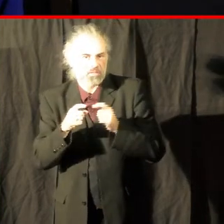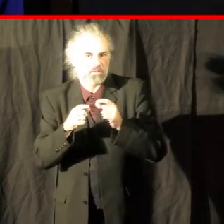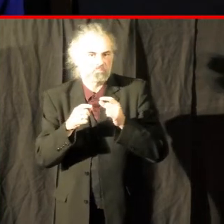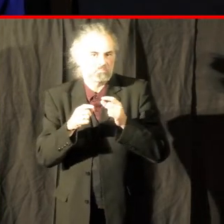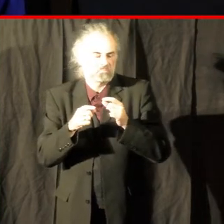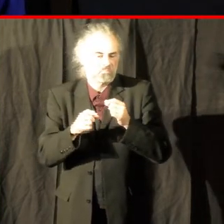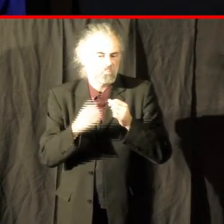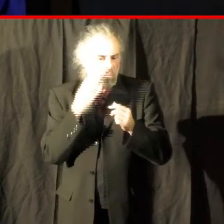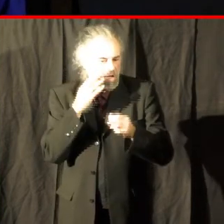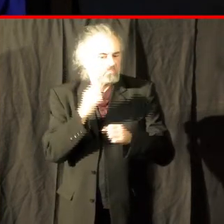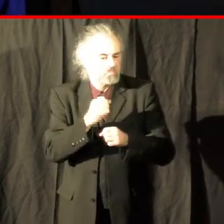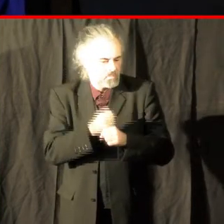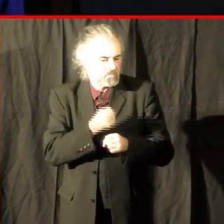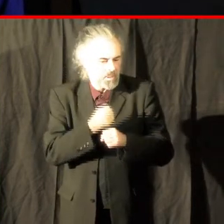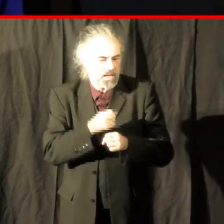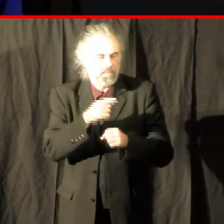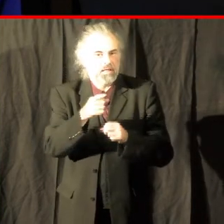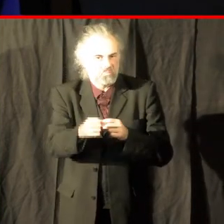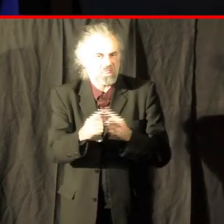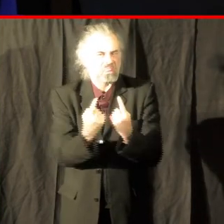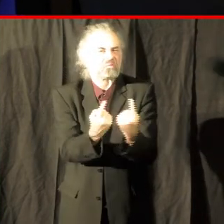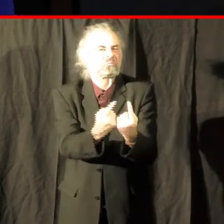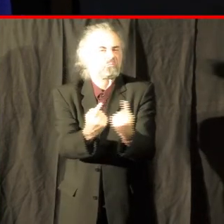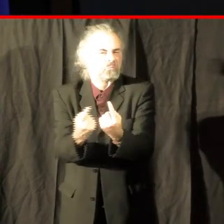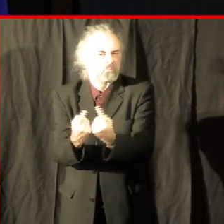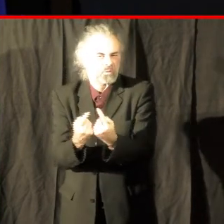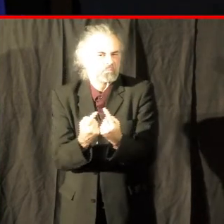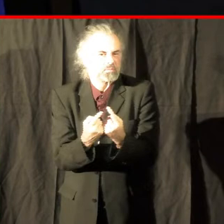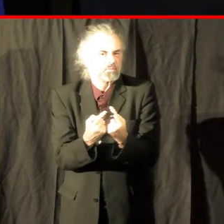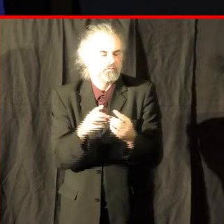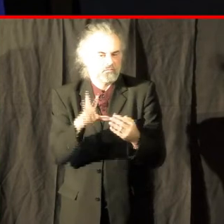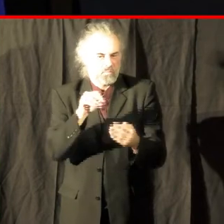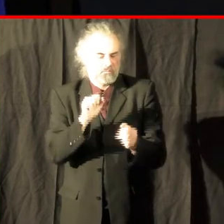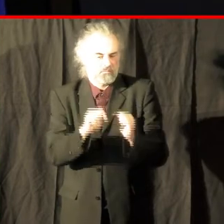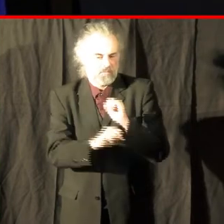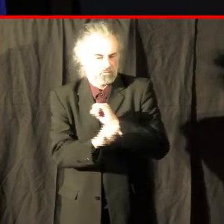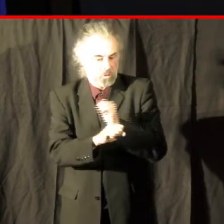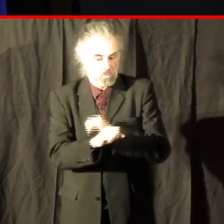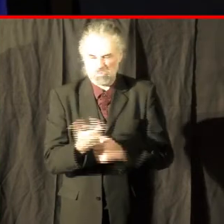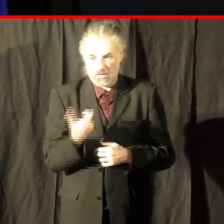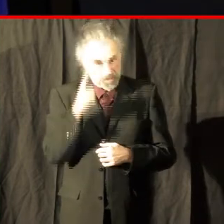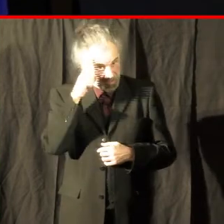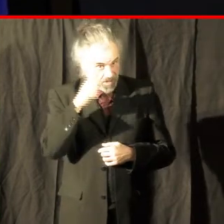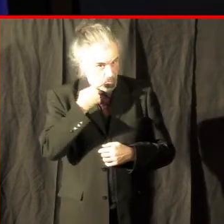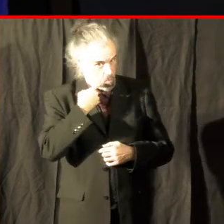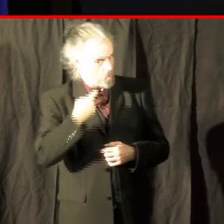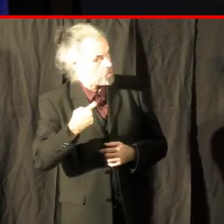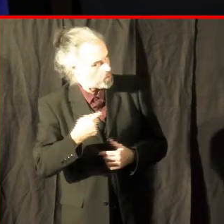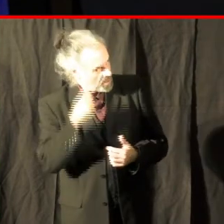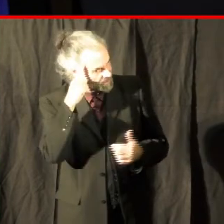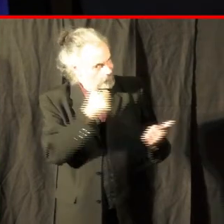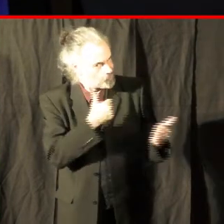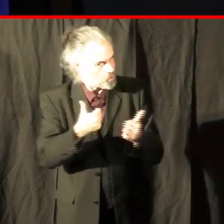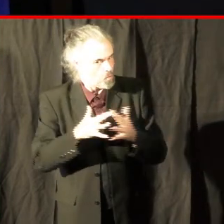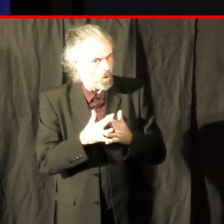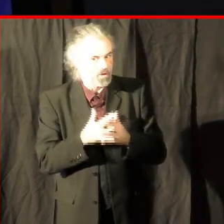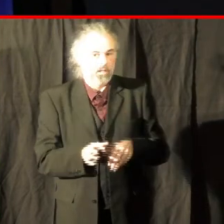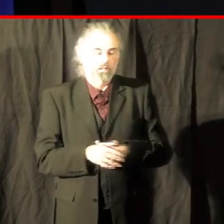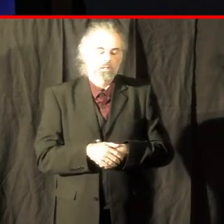Well, if that's the hook that gets them in, let's go with it. Okay, I like that. All